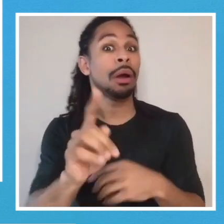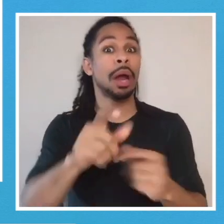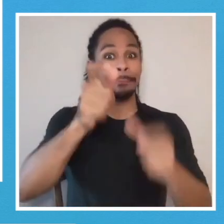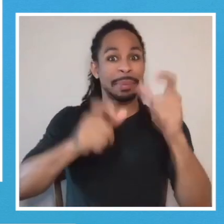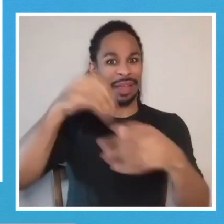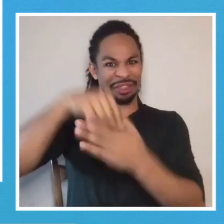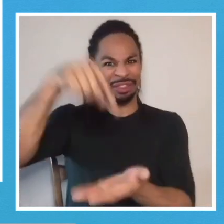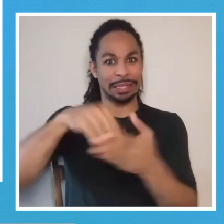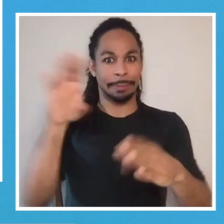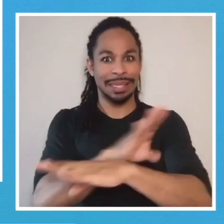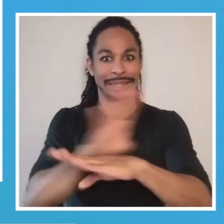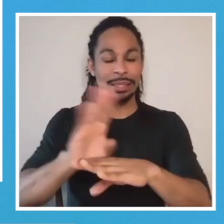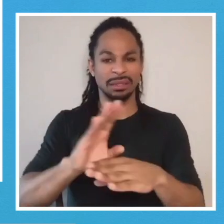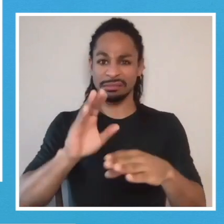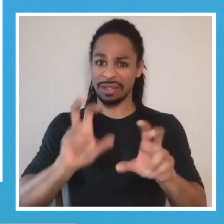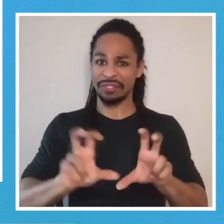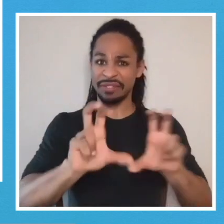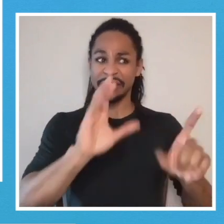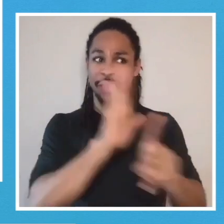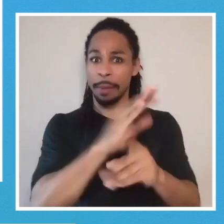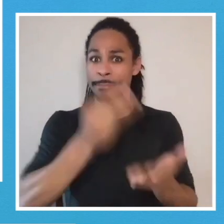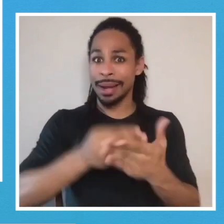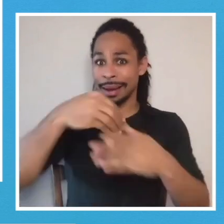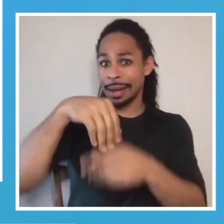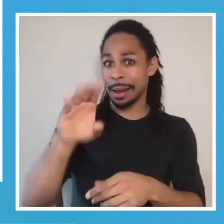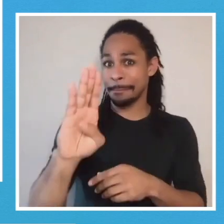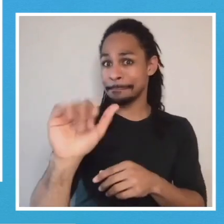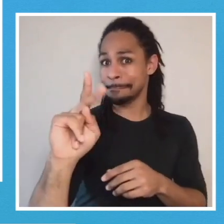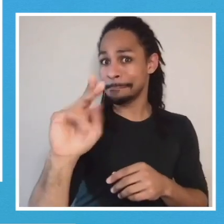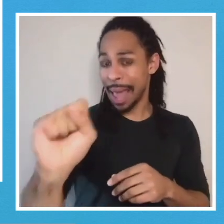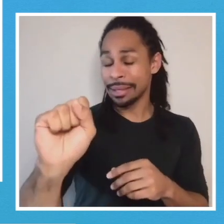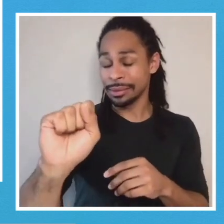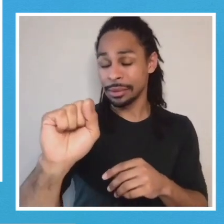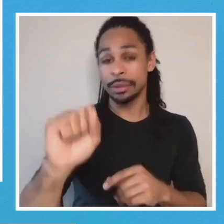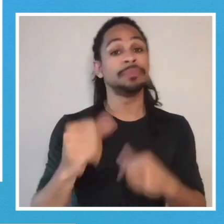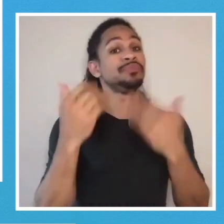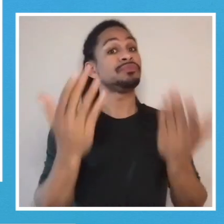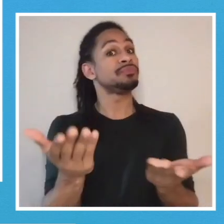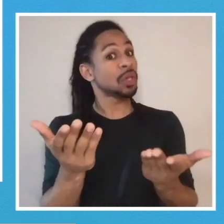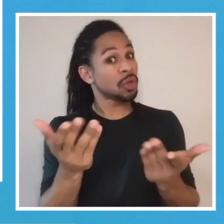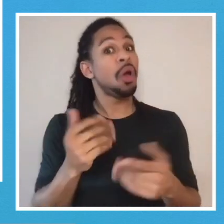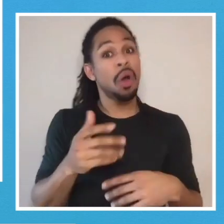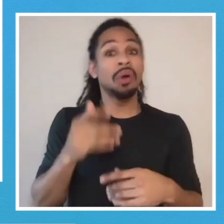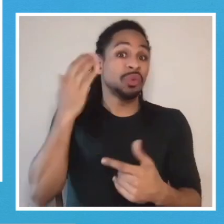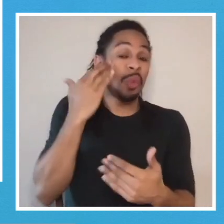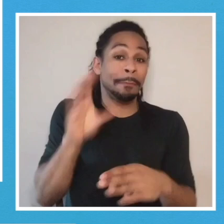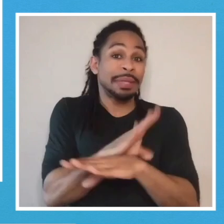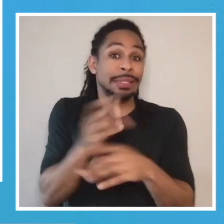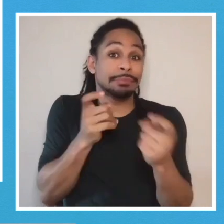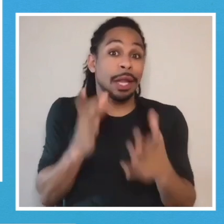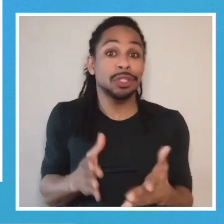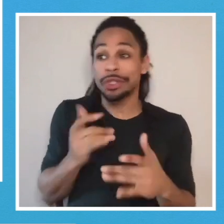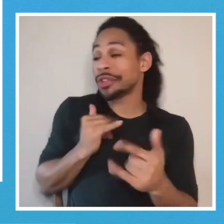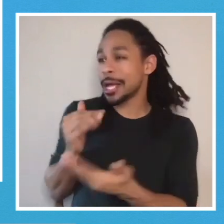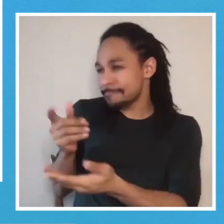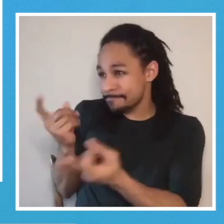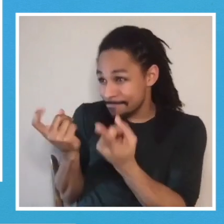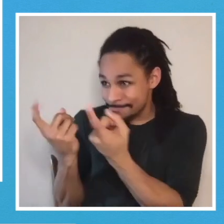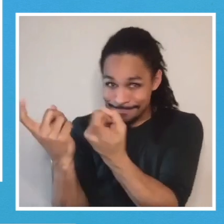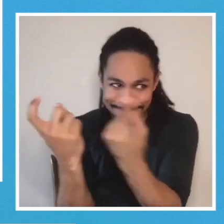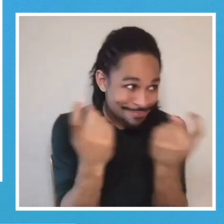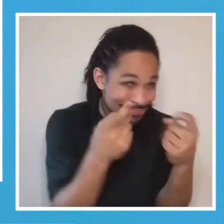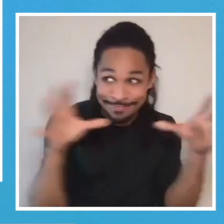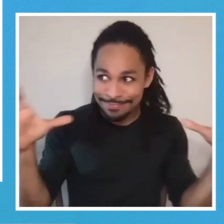package deal. It's probably how City National became so influential, is because a bunch of business managers brought all this business to them. How is this being